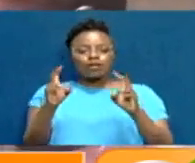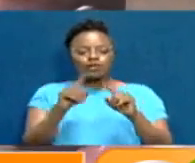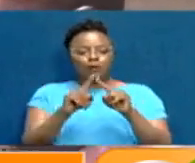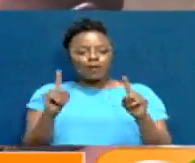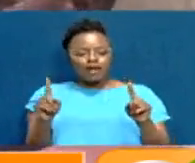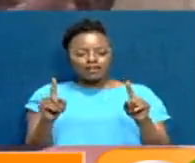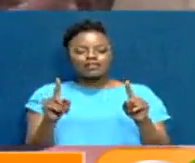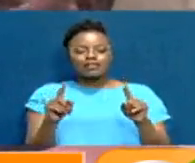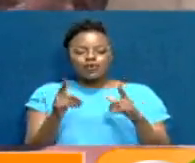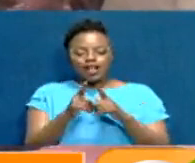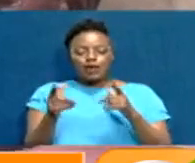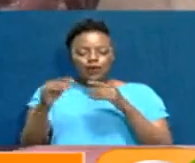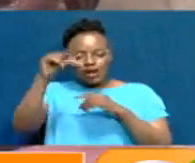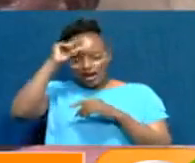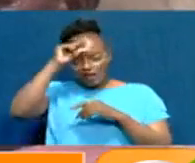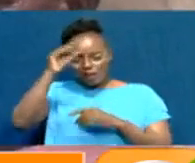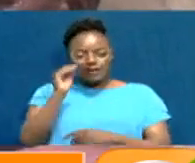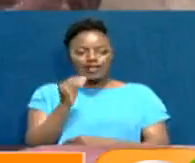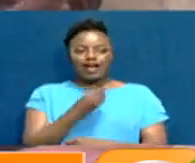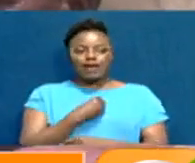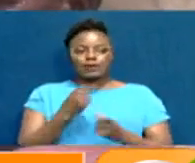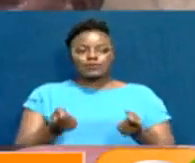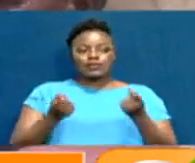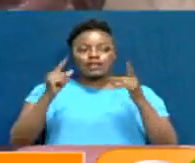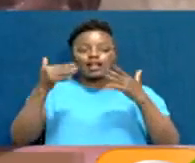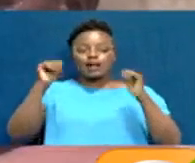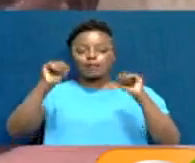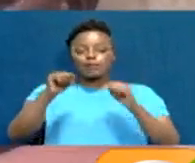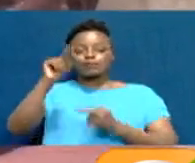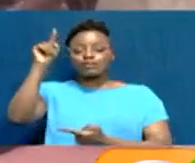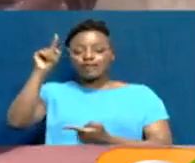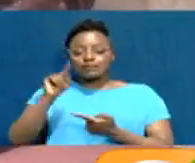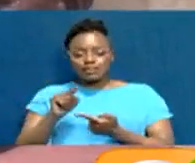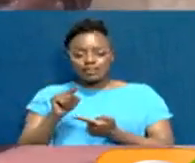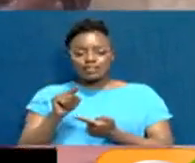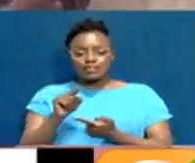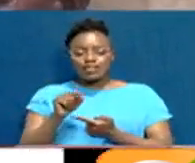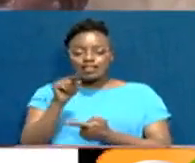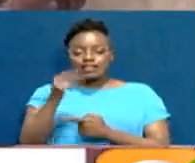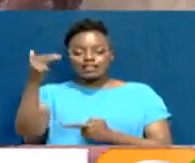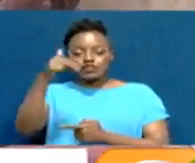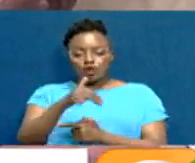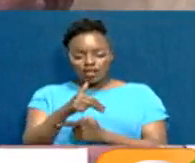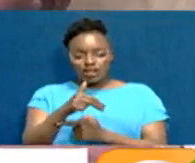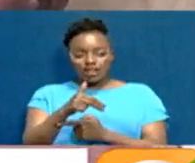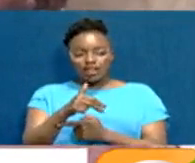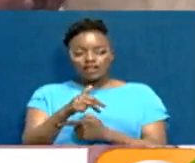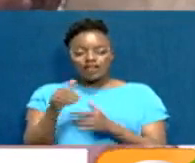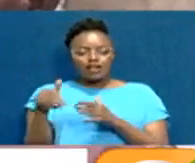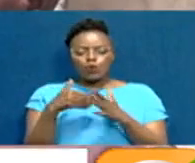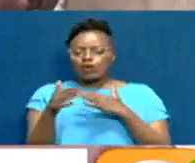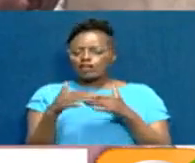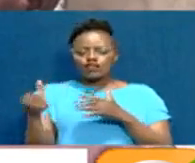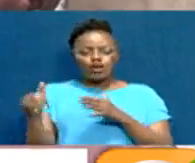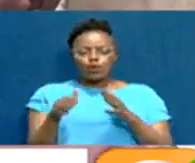we would like our government, the government, to understand how he can subsidize this fuel in whichever way that